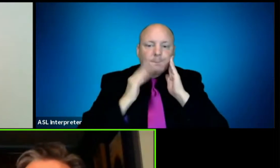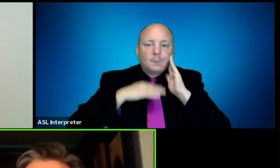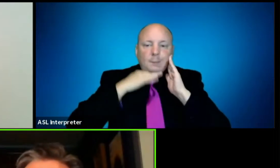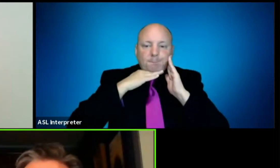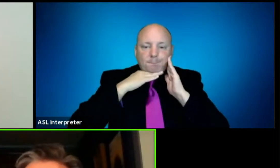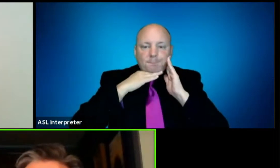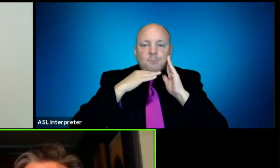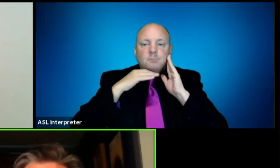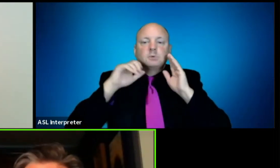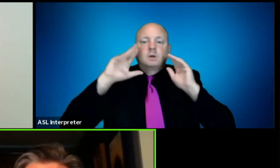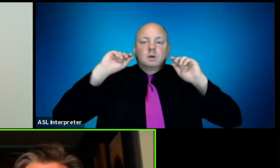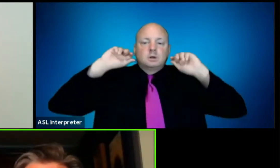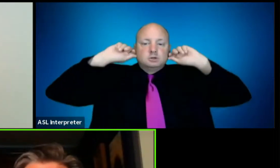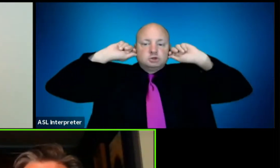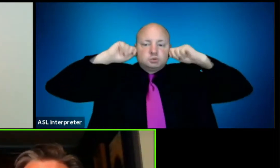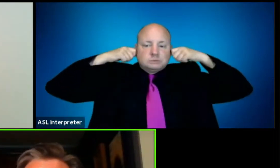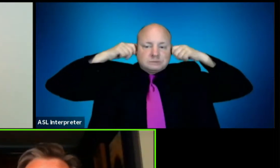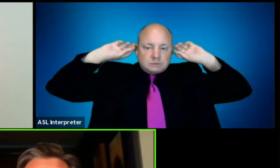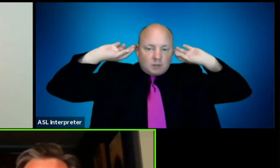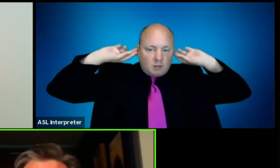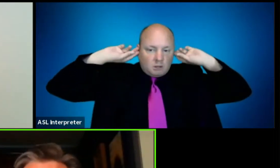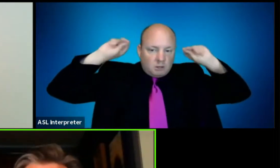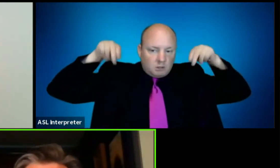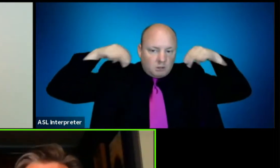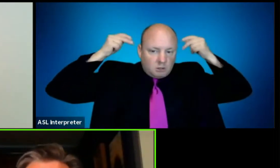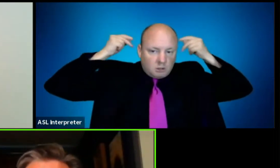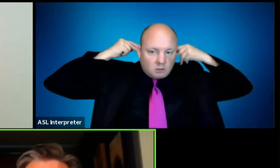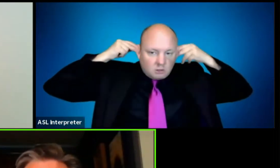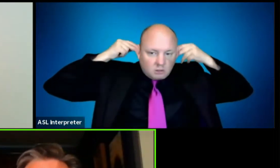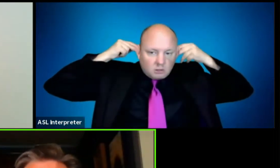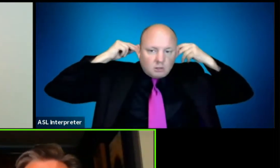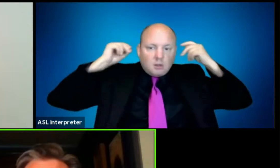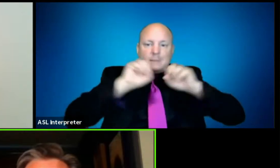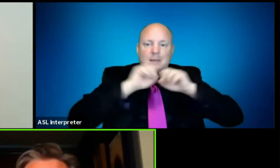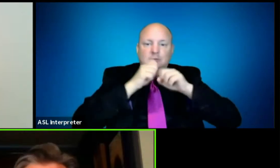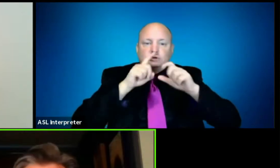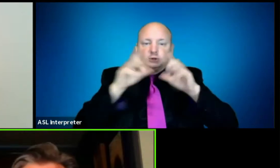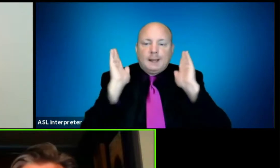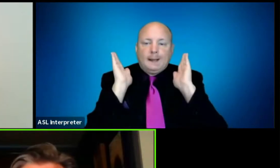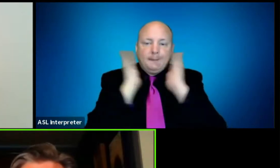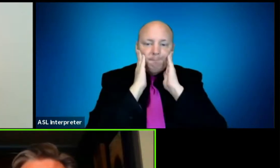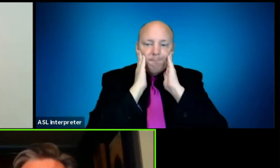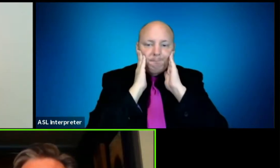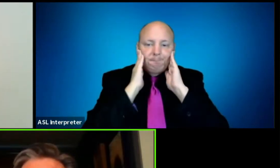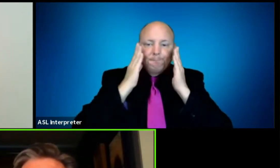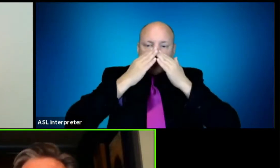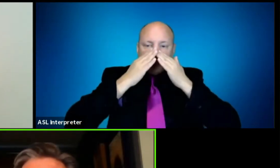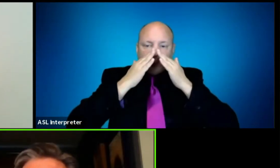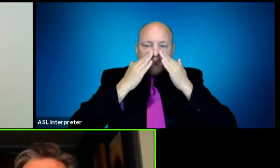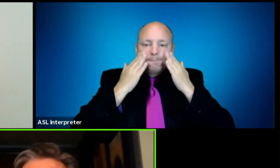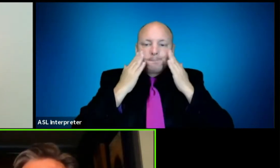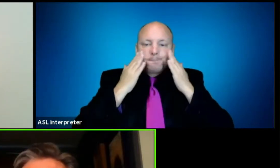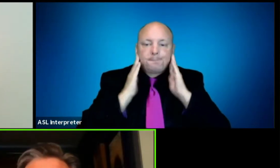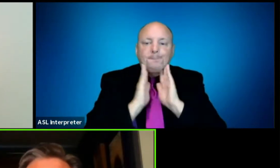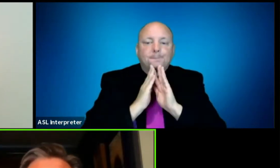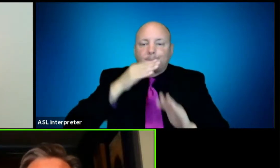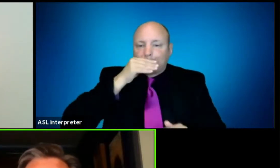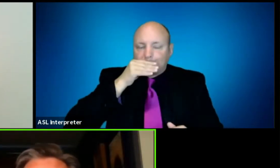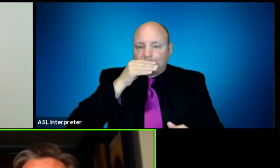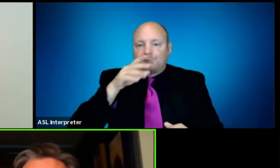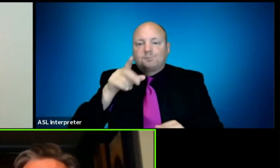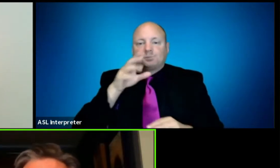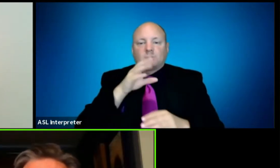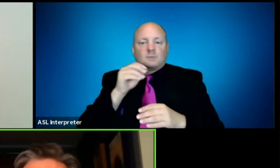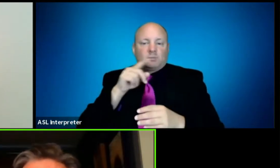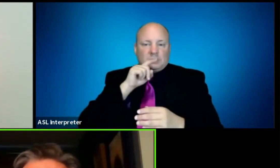that provides a little more flush piece there. To wear a cloth mask and a surgical mask together, that can increase the fit. To